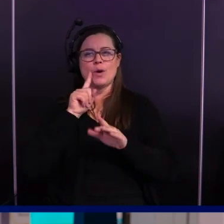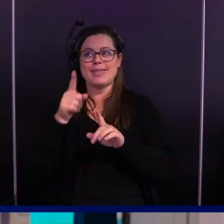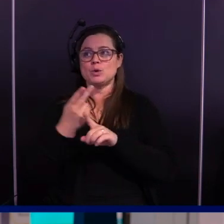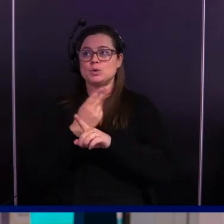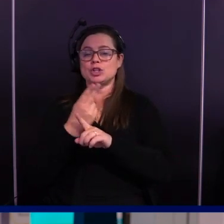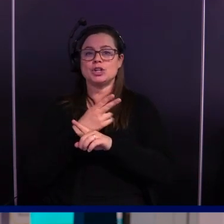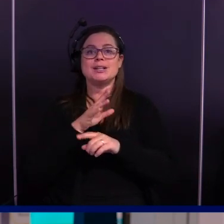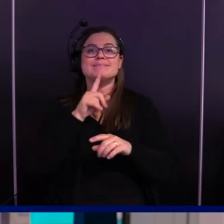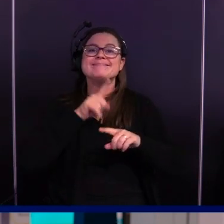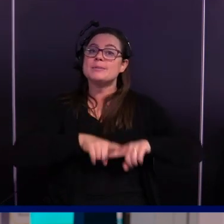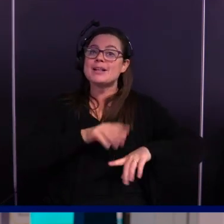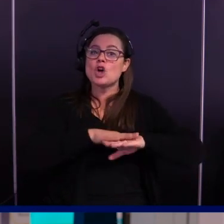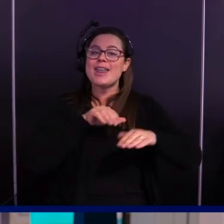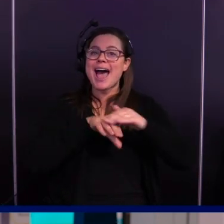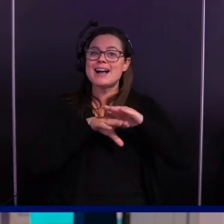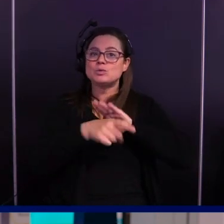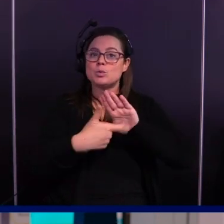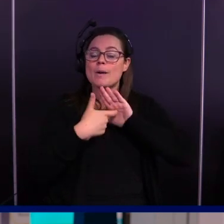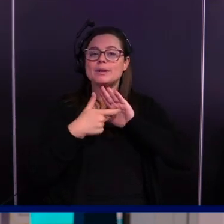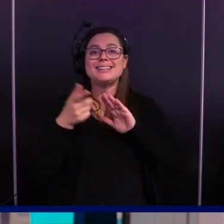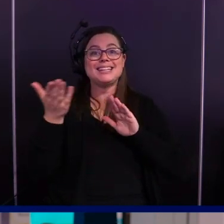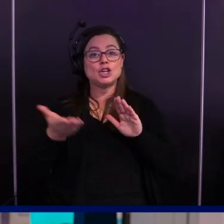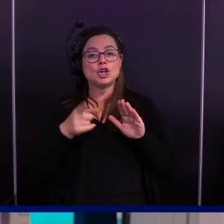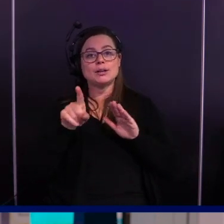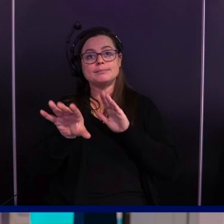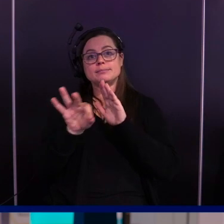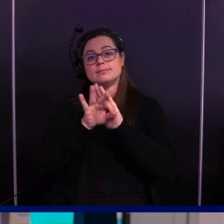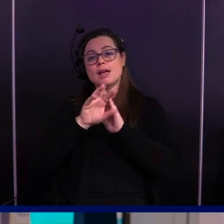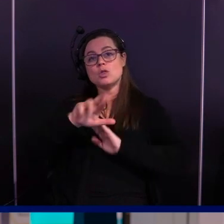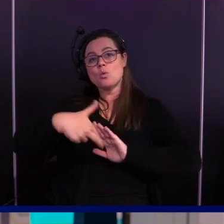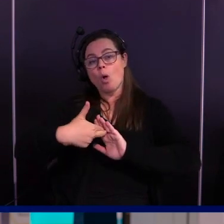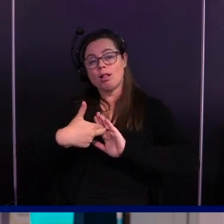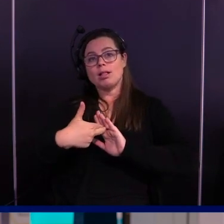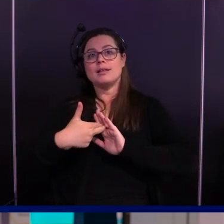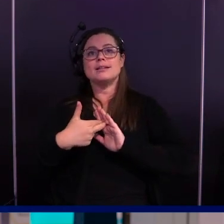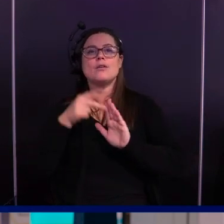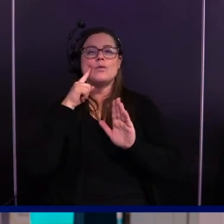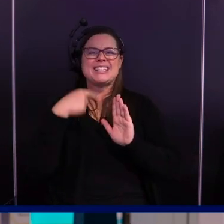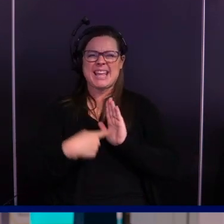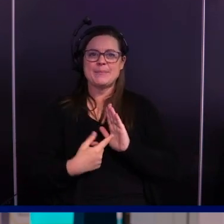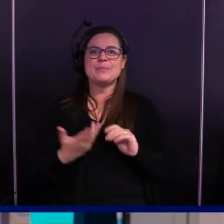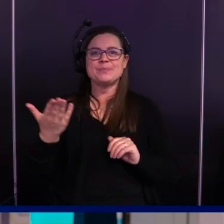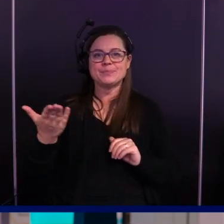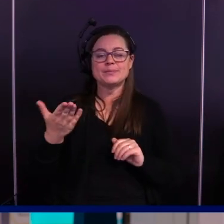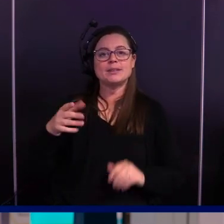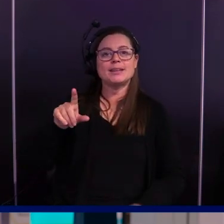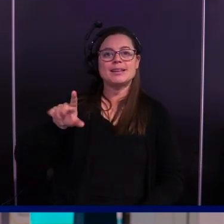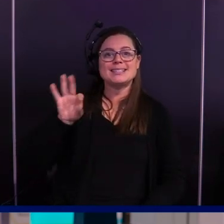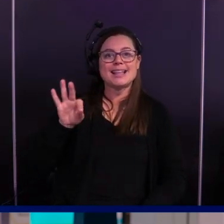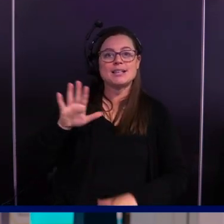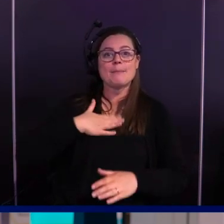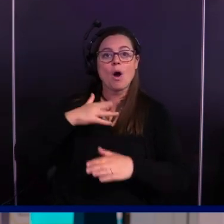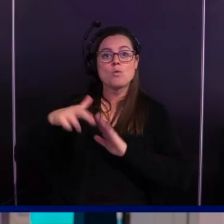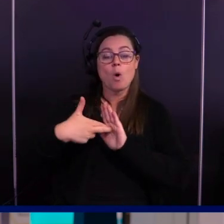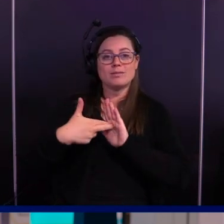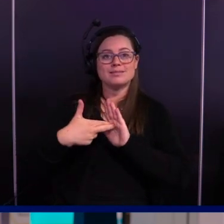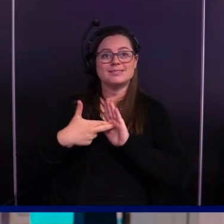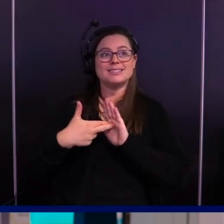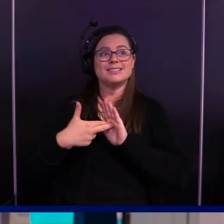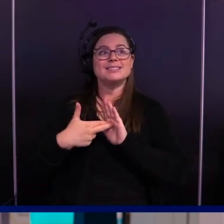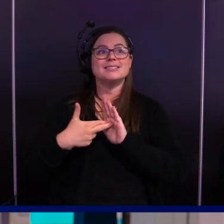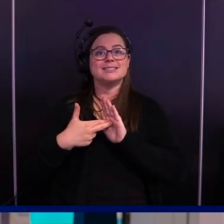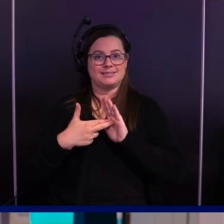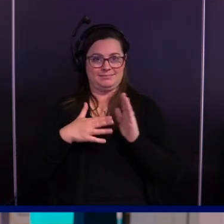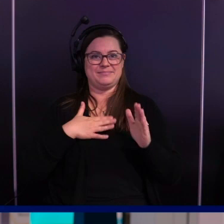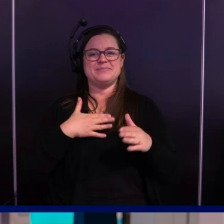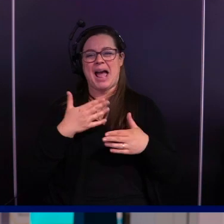the access requirement. Here, you can select a role. For example, here, I'm selecting my role. I have a role called Raghav. I'm